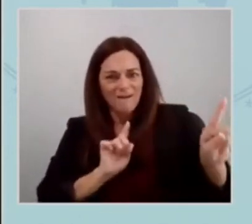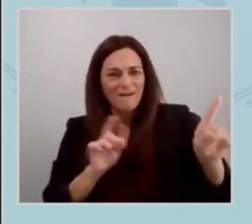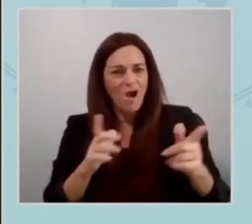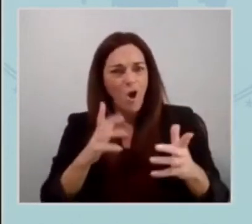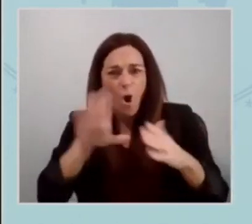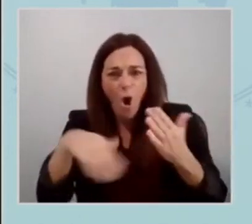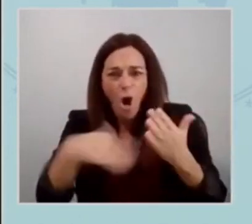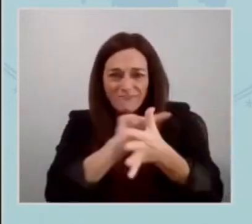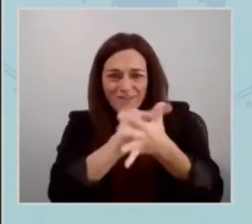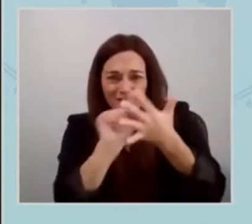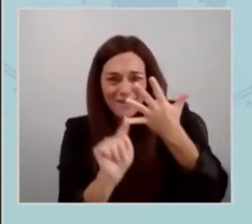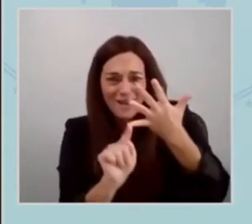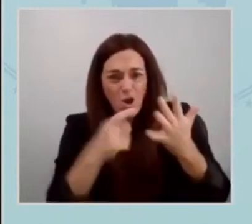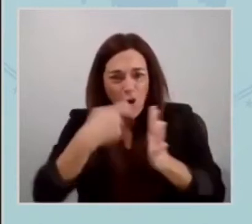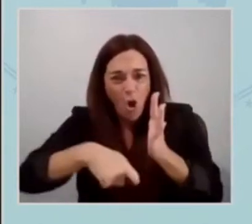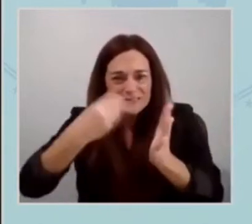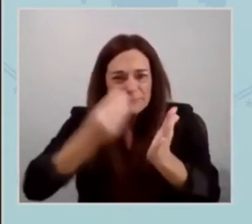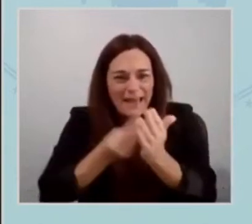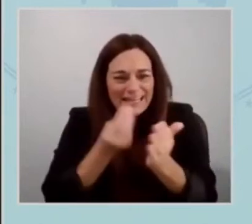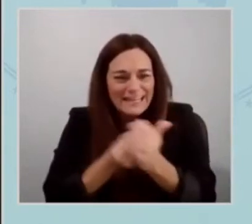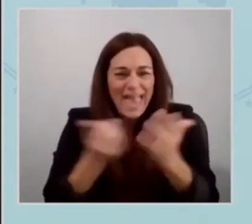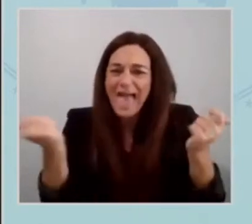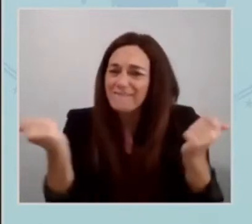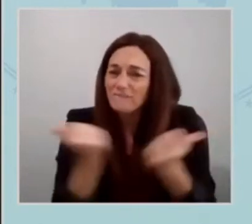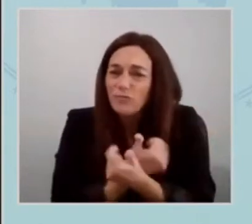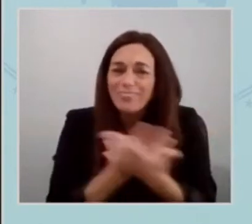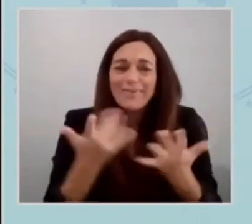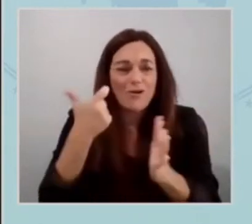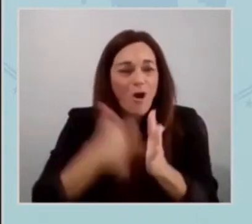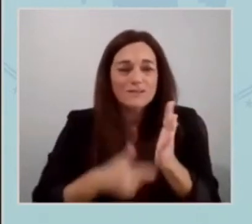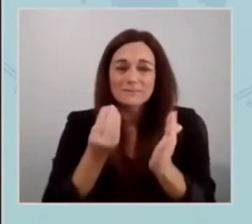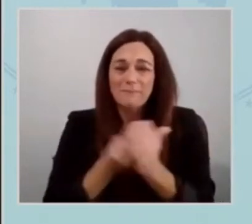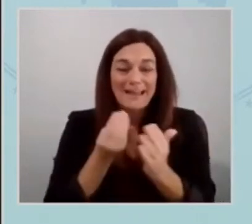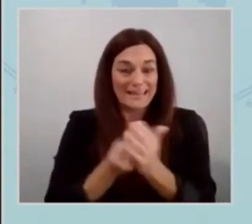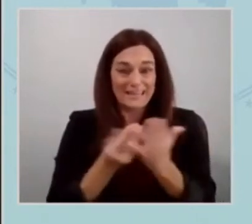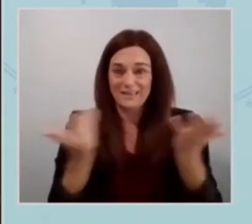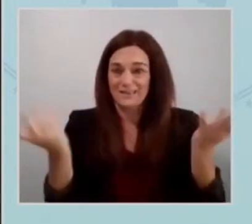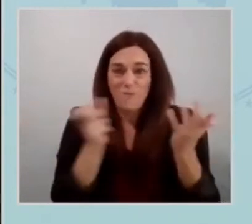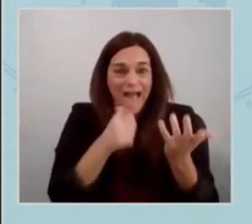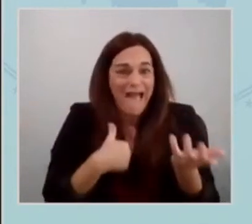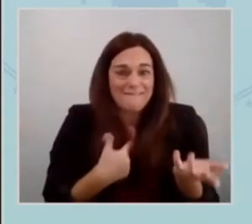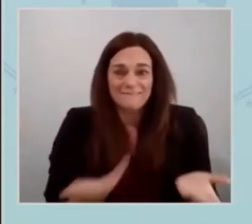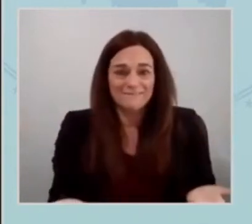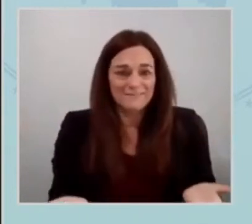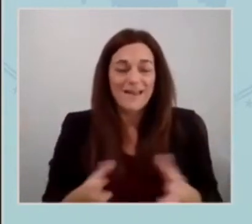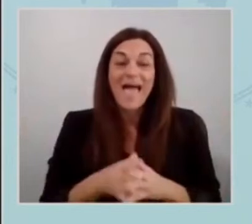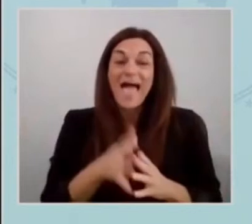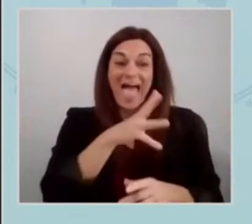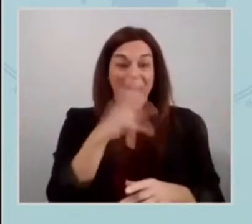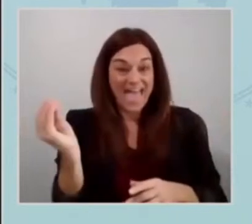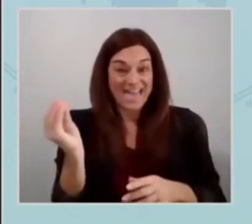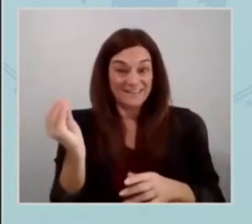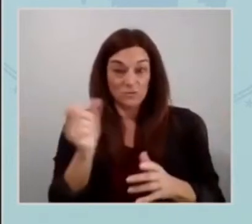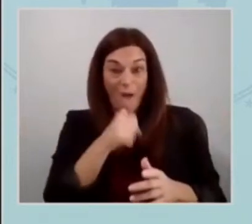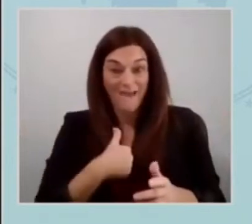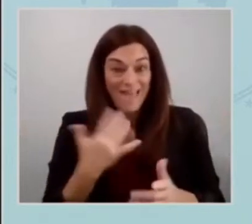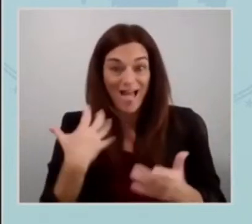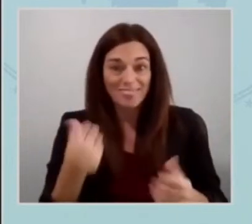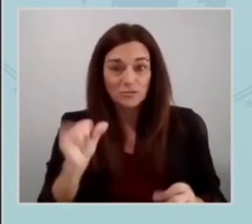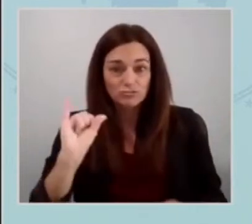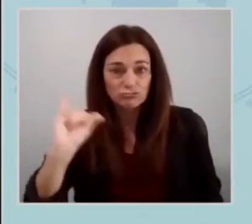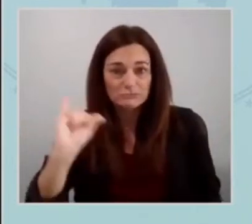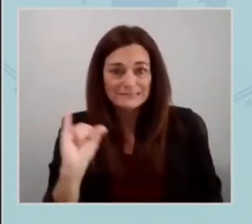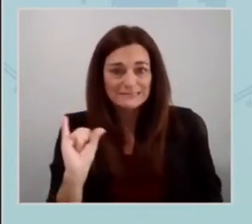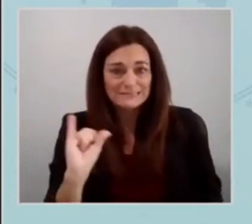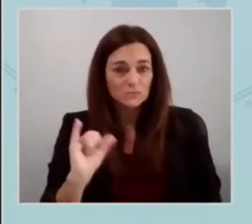or maybe my family have to go somewhere else. All of this stuff costs money. All of this costs money. Everything costs money. And then